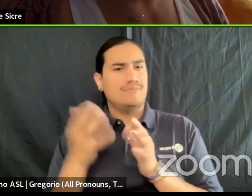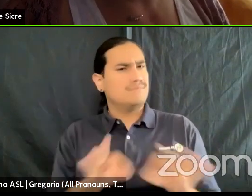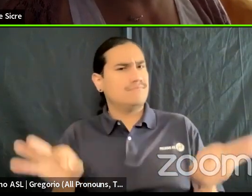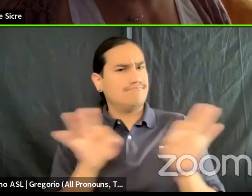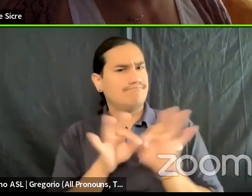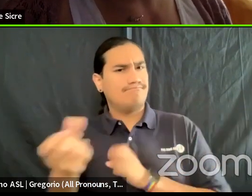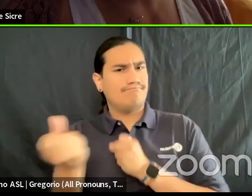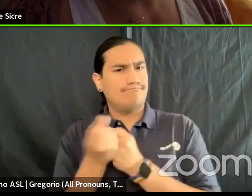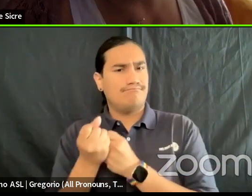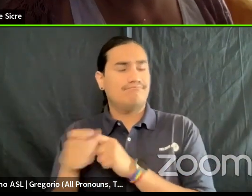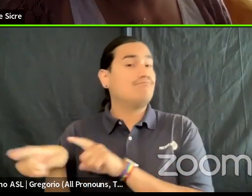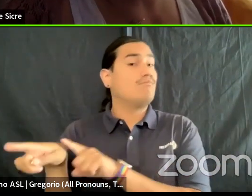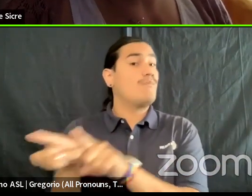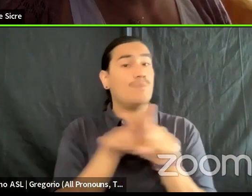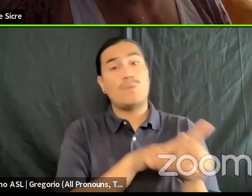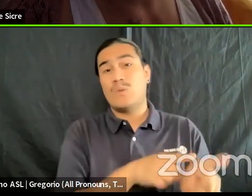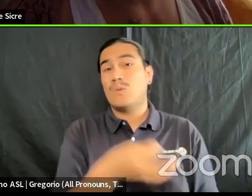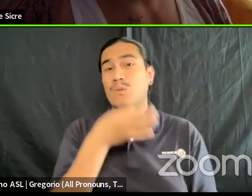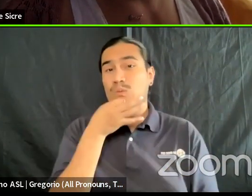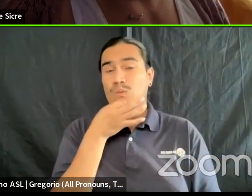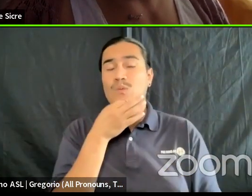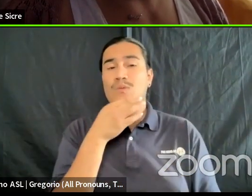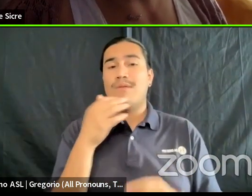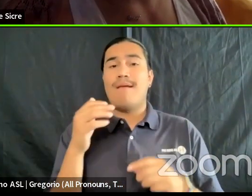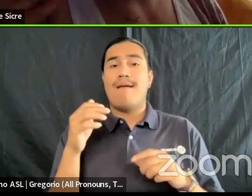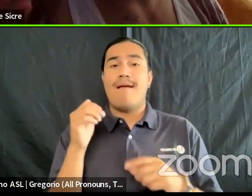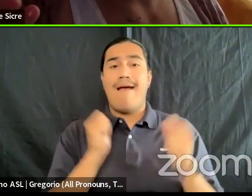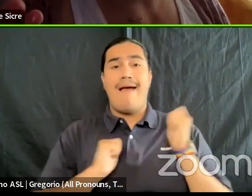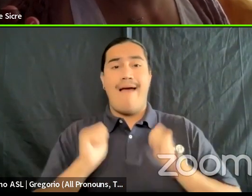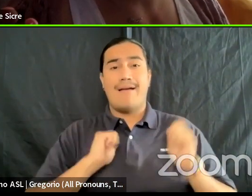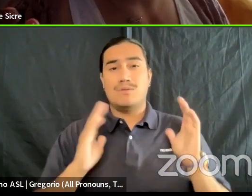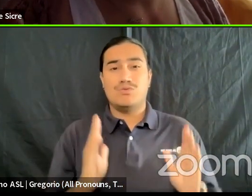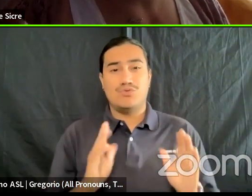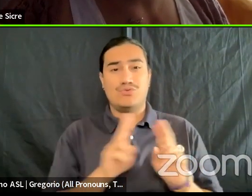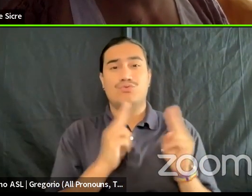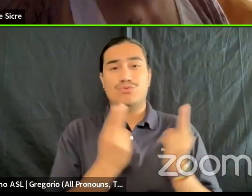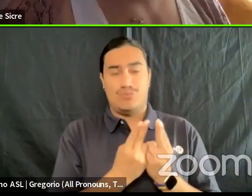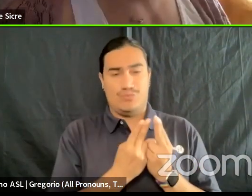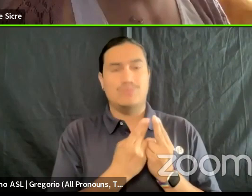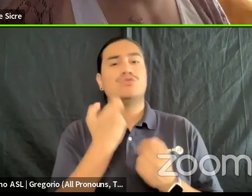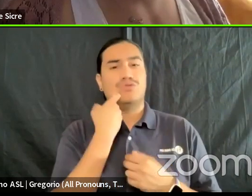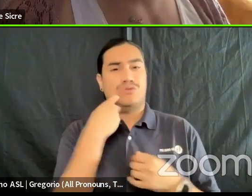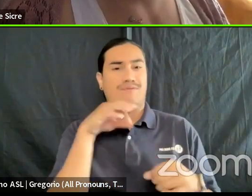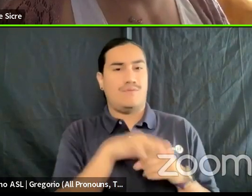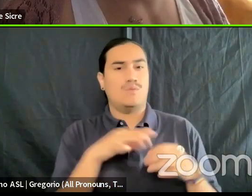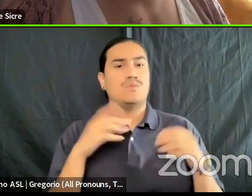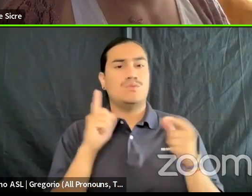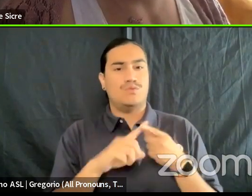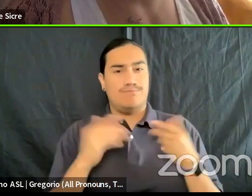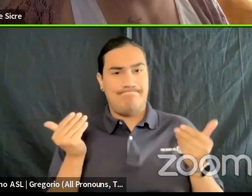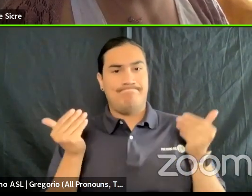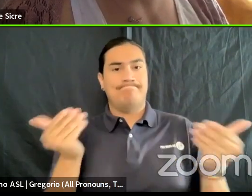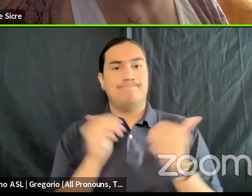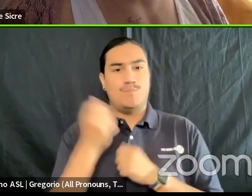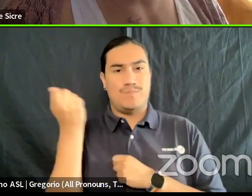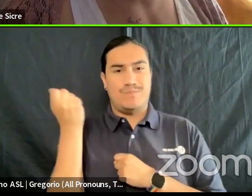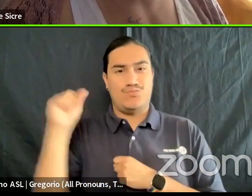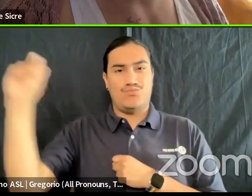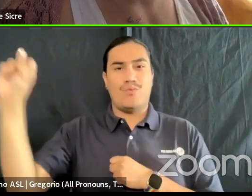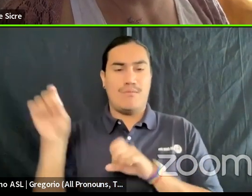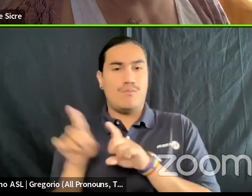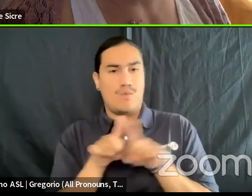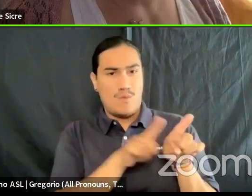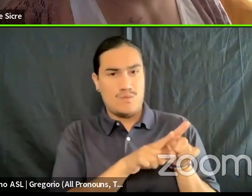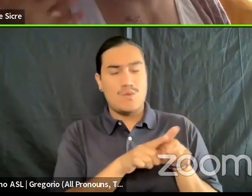Actors Union is going just voted to authorize a strike as well. So again, very exciting to see folks